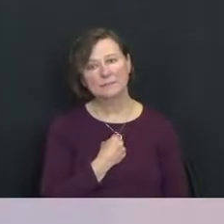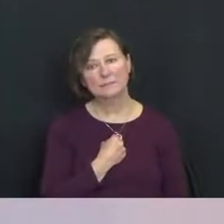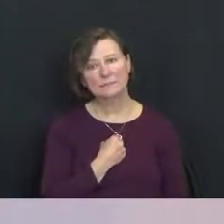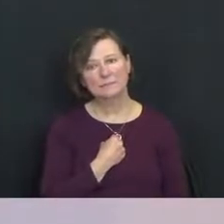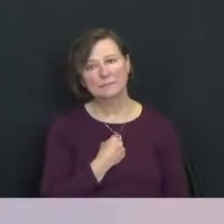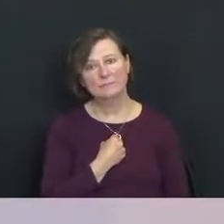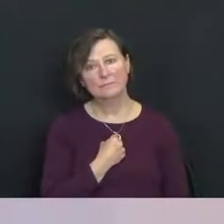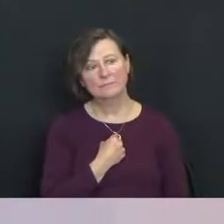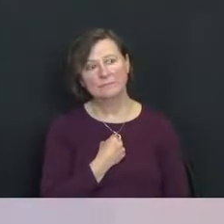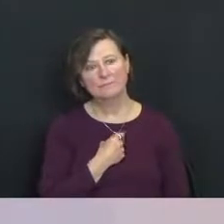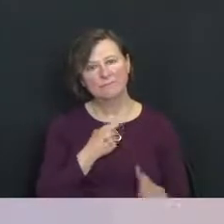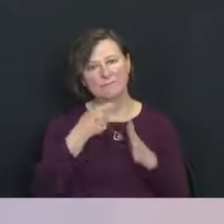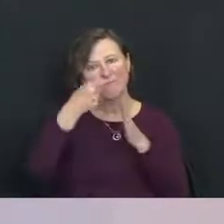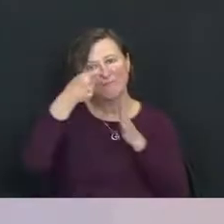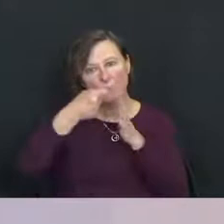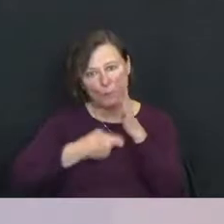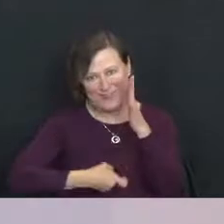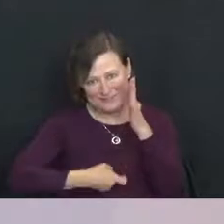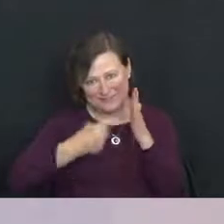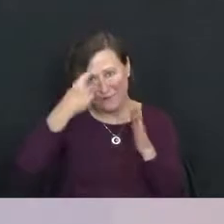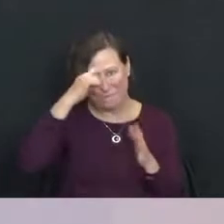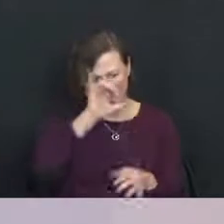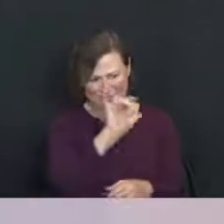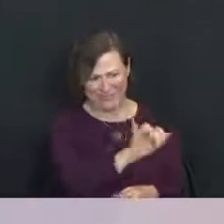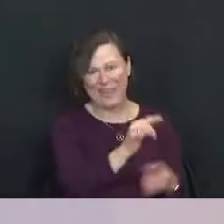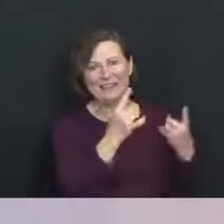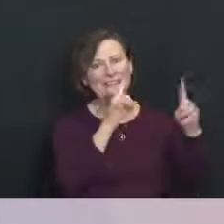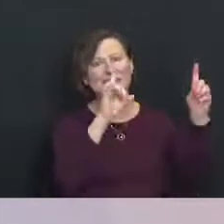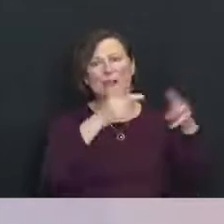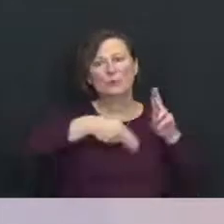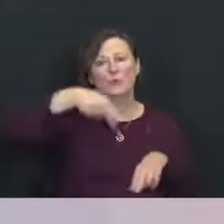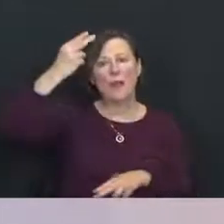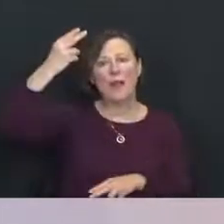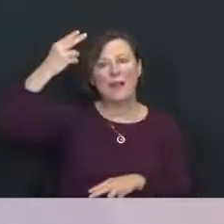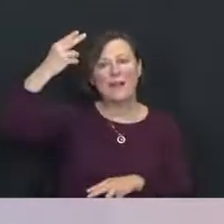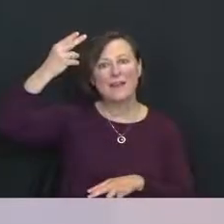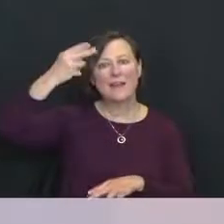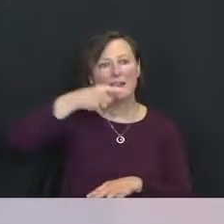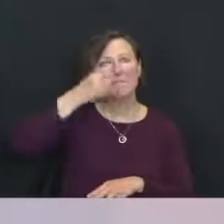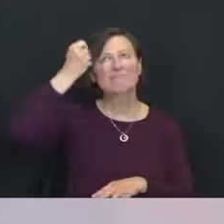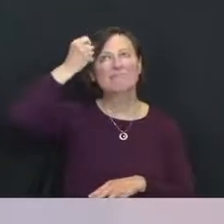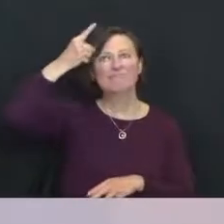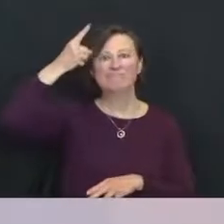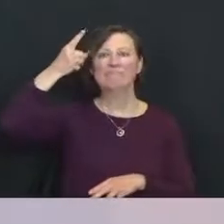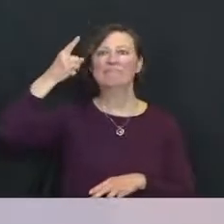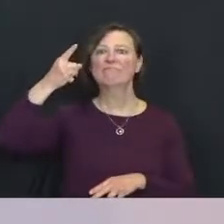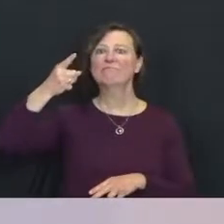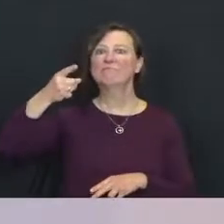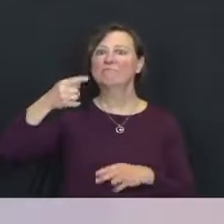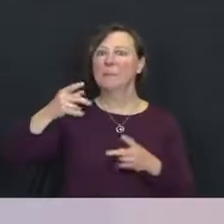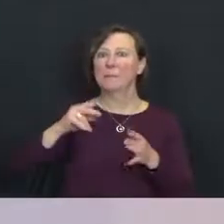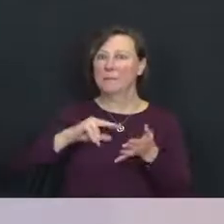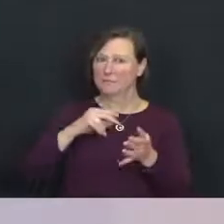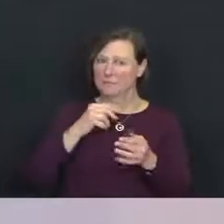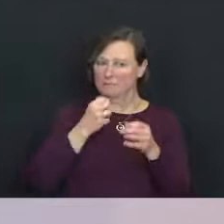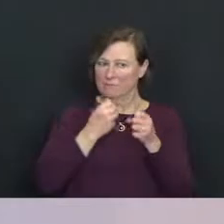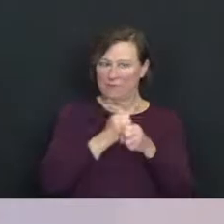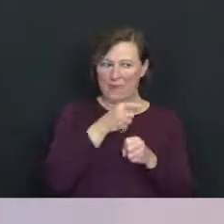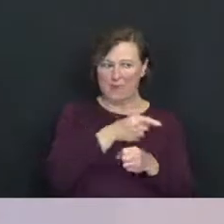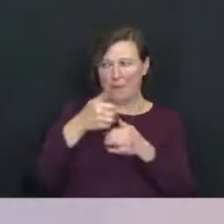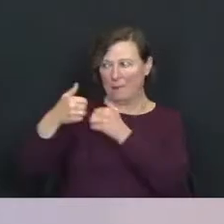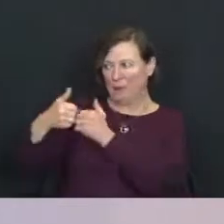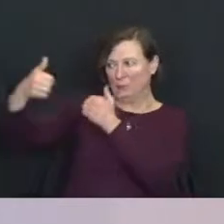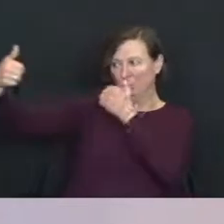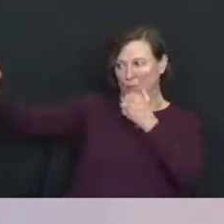The price for this kind of success had been too high. He realized that it had cut him off from many of